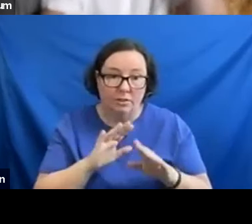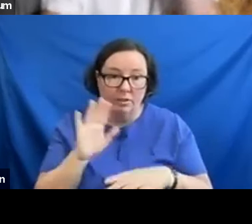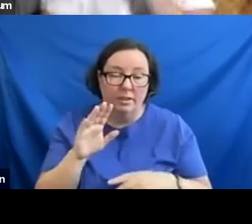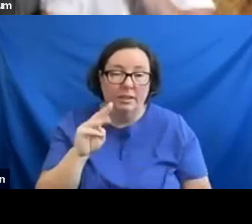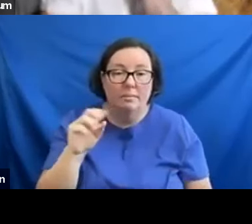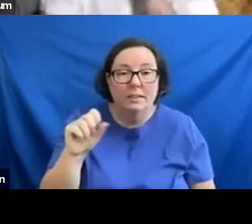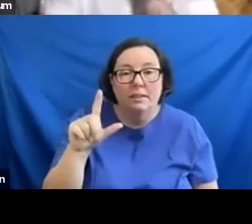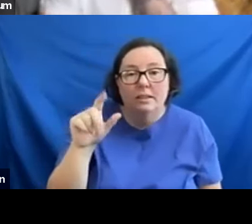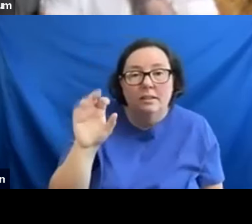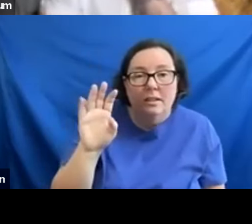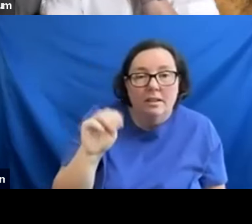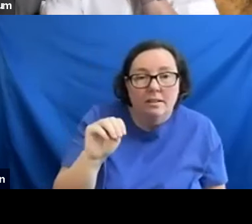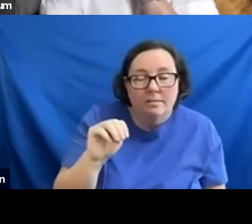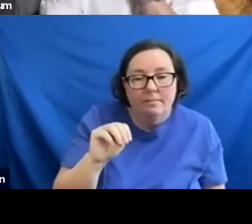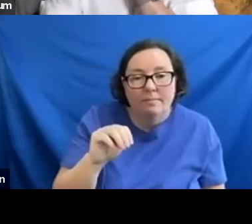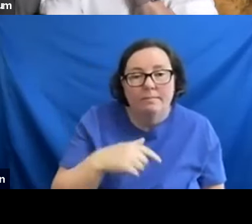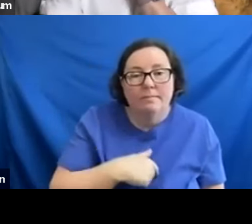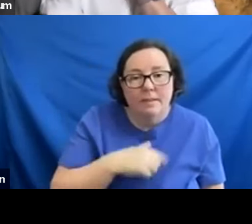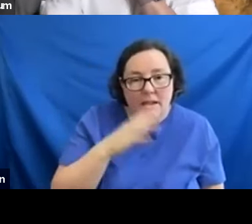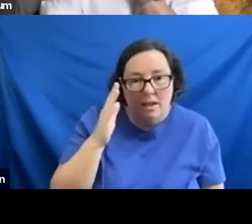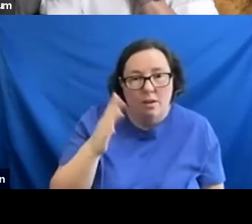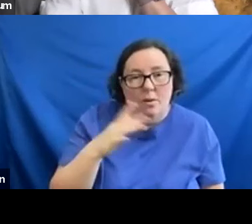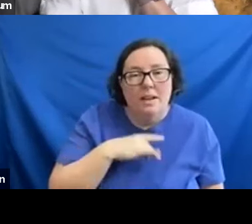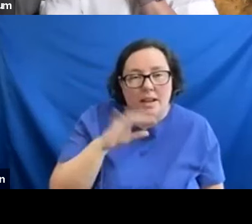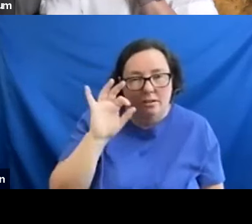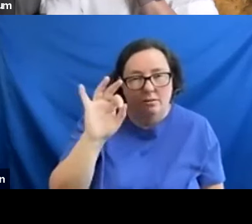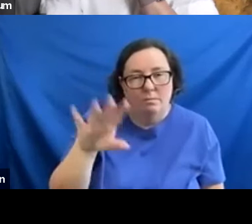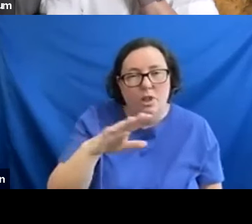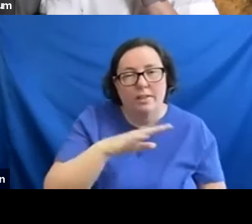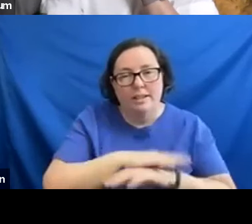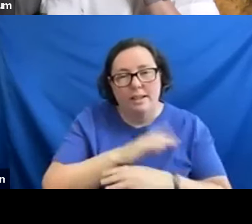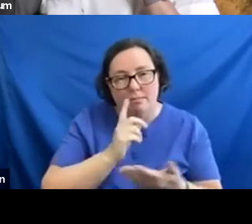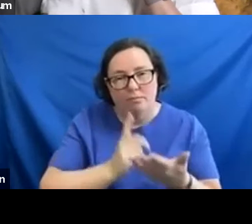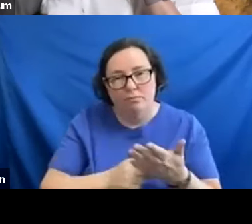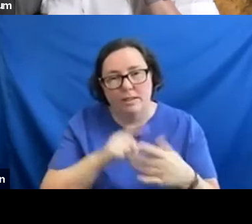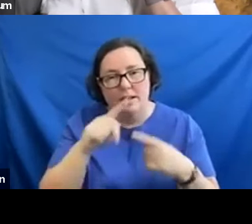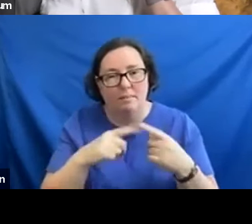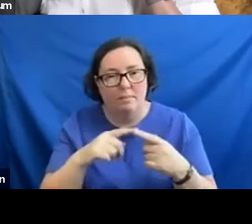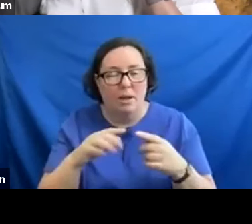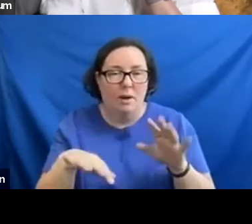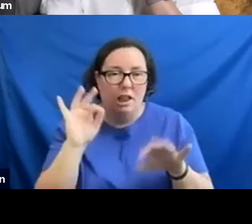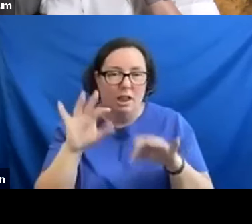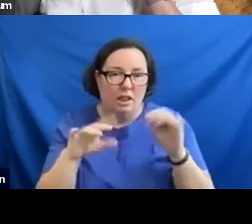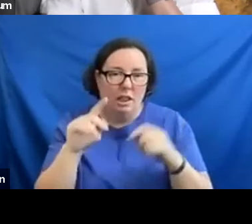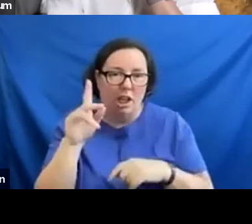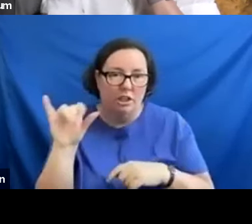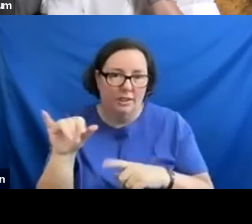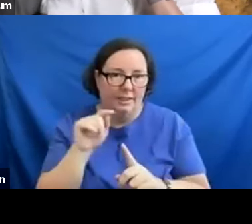Yes, Ms. Lum. I would like to put on the table discussion around a lottery.